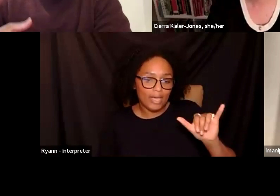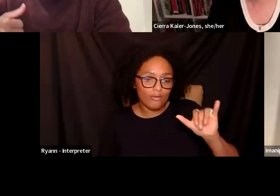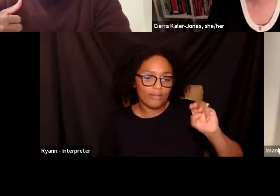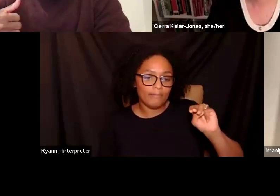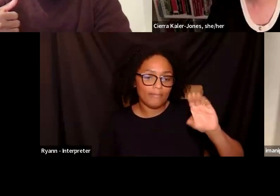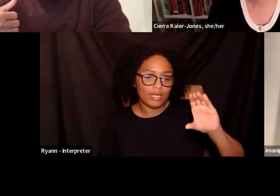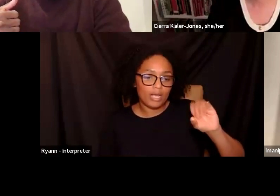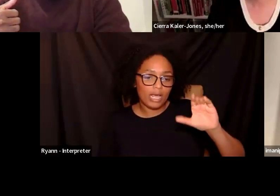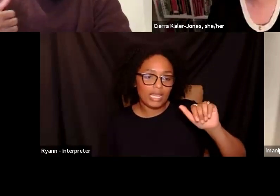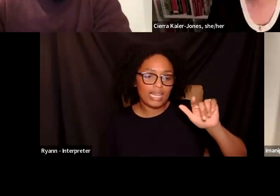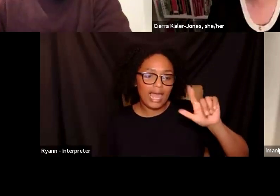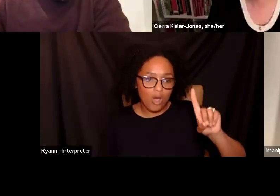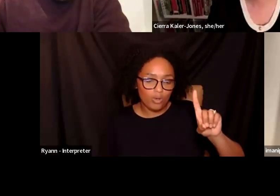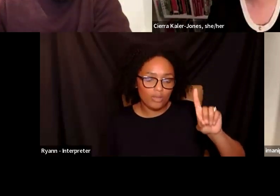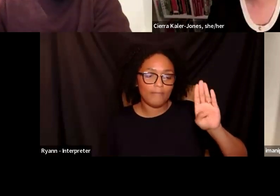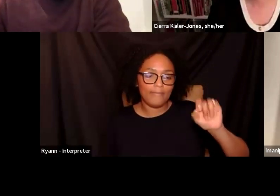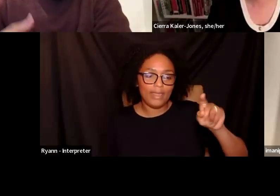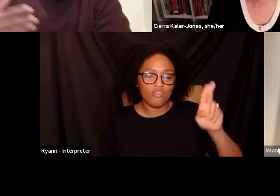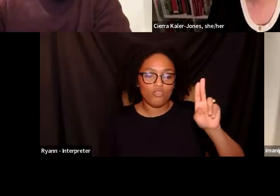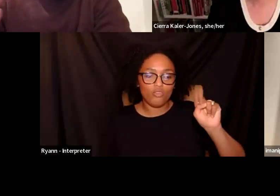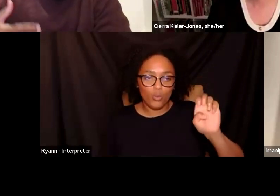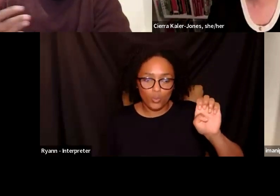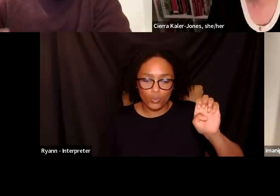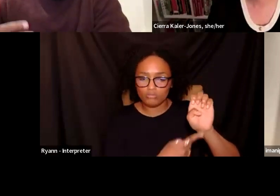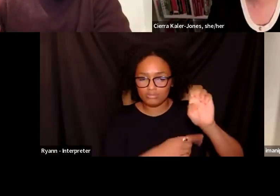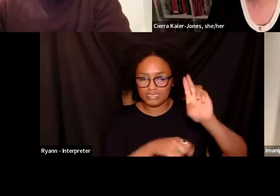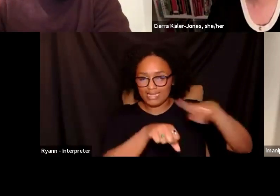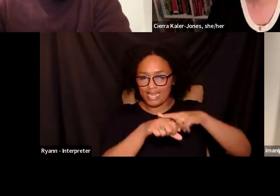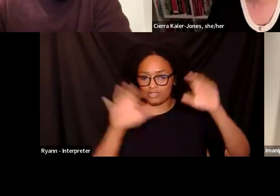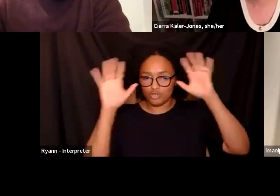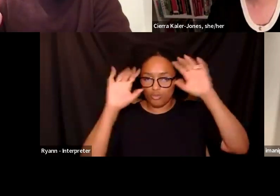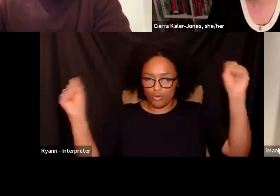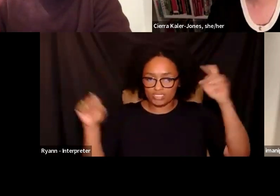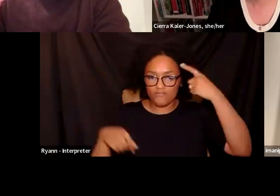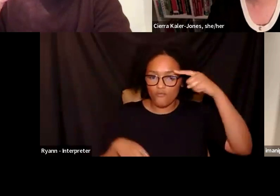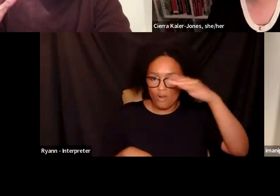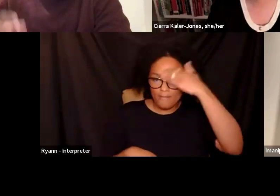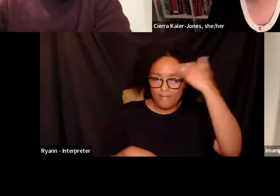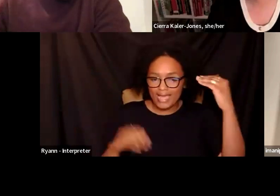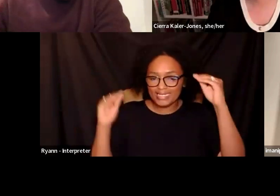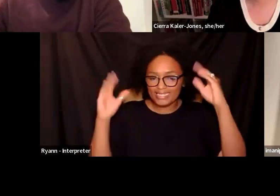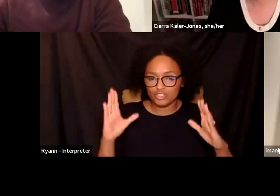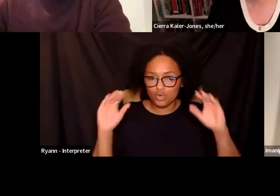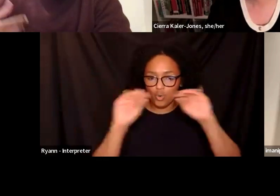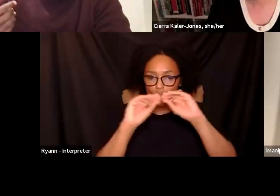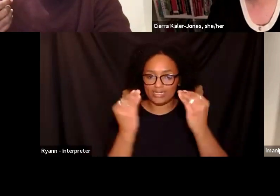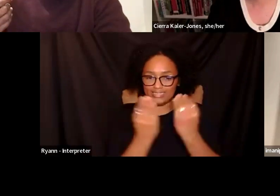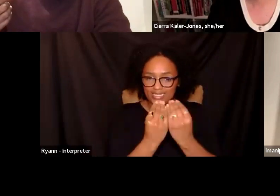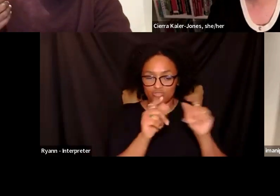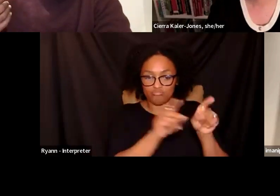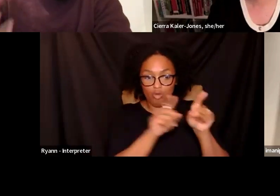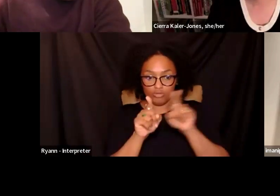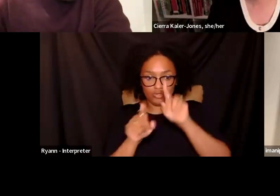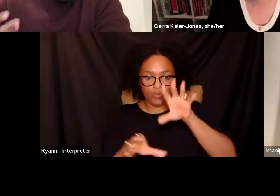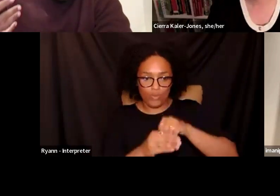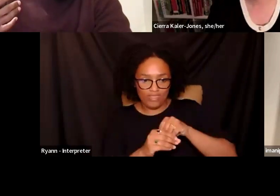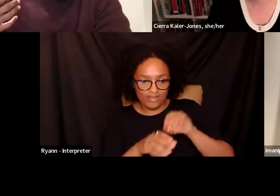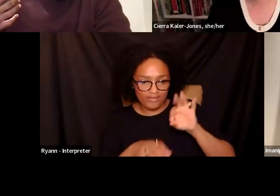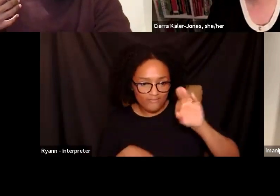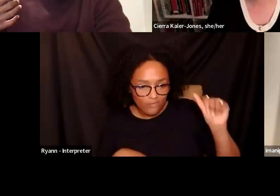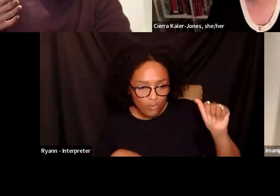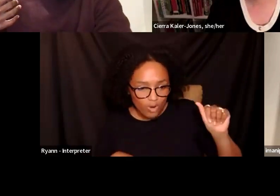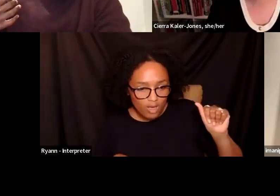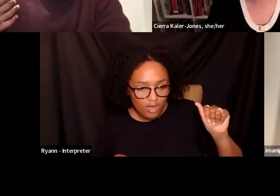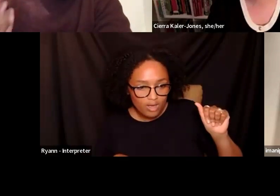very national president for the National Black Teacher Organization, also in Florida, right? Imani's